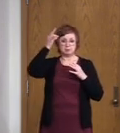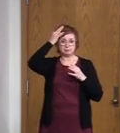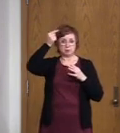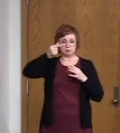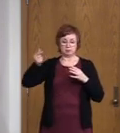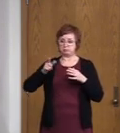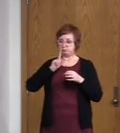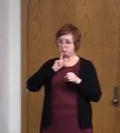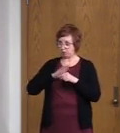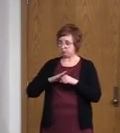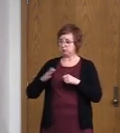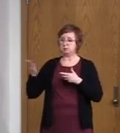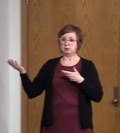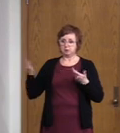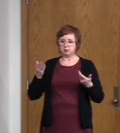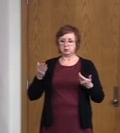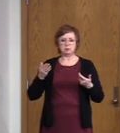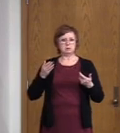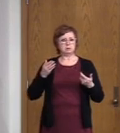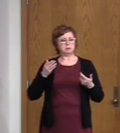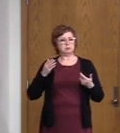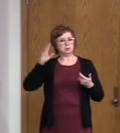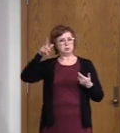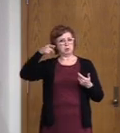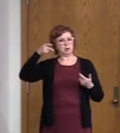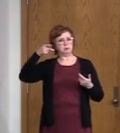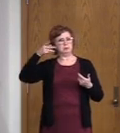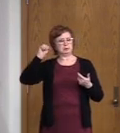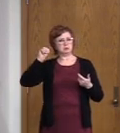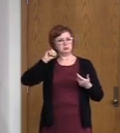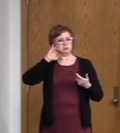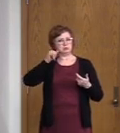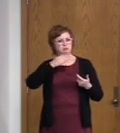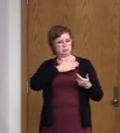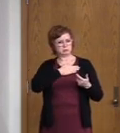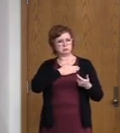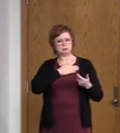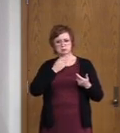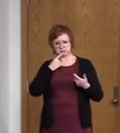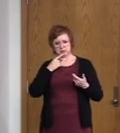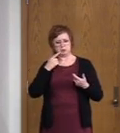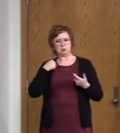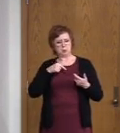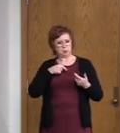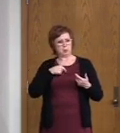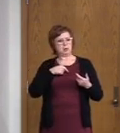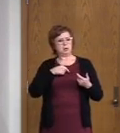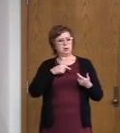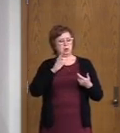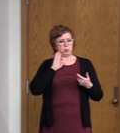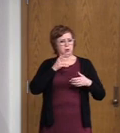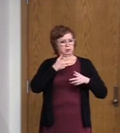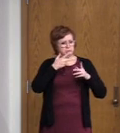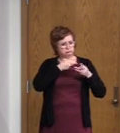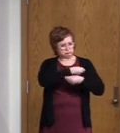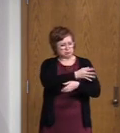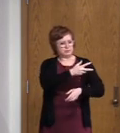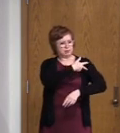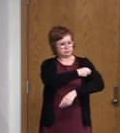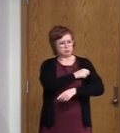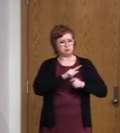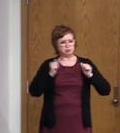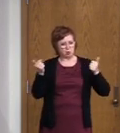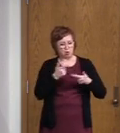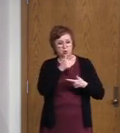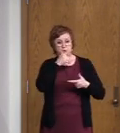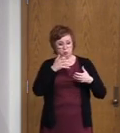say they're going to deliver, and we've got a prime minister that's telling us that everybody in this country will receive a vaccine that wants it by the end of September, and that won't happen if we get all the vaccine